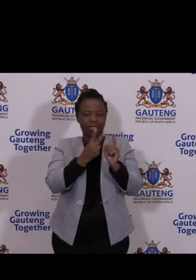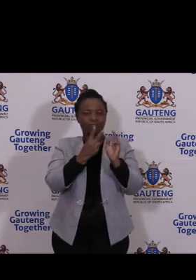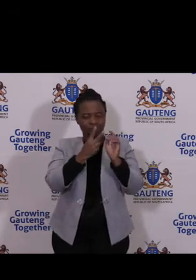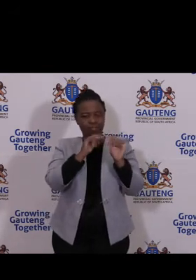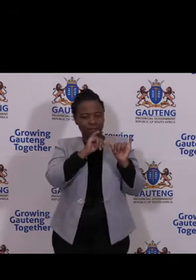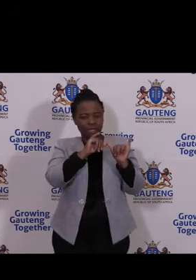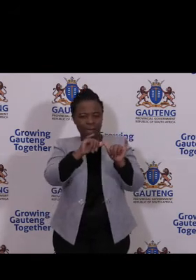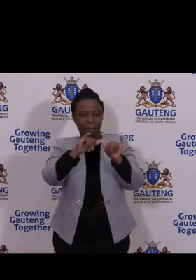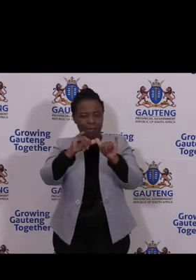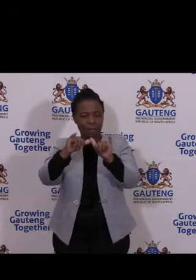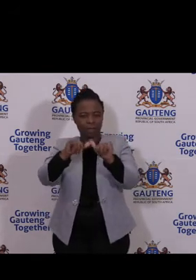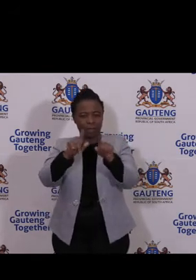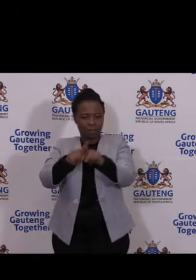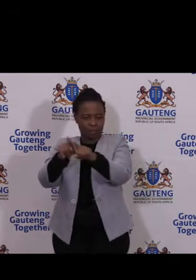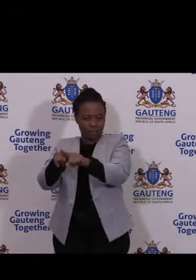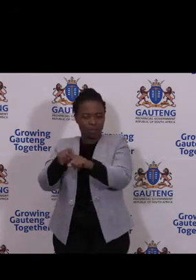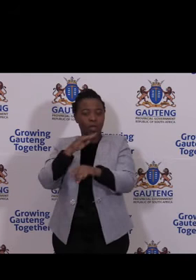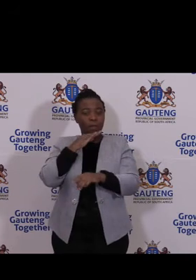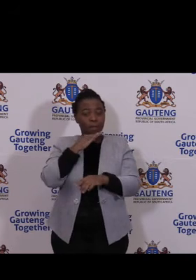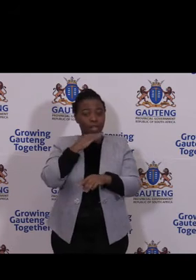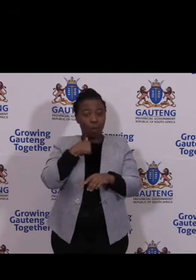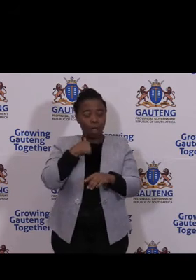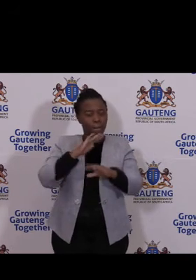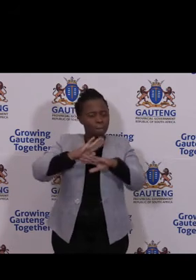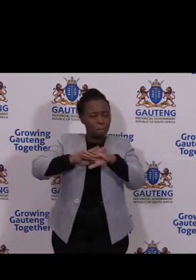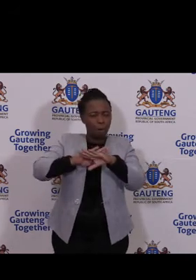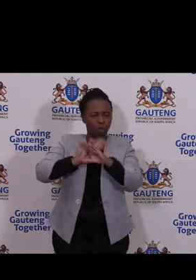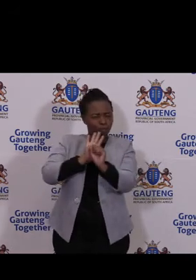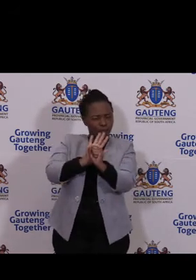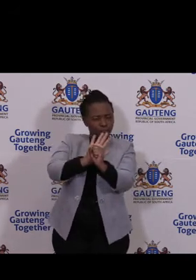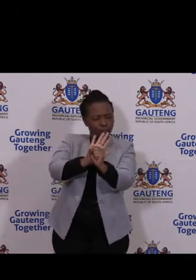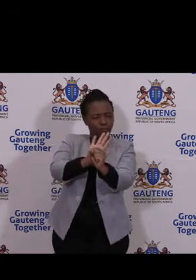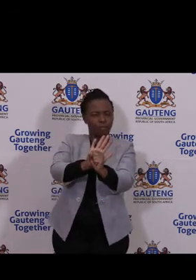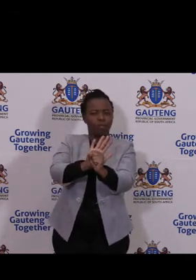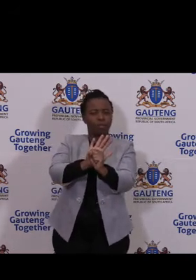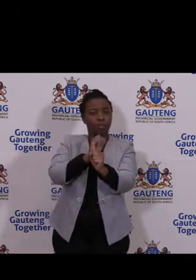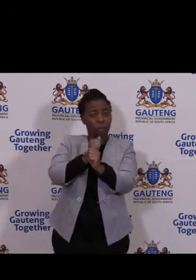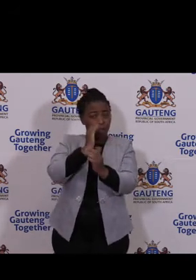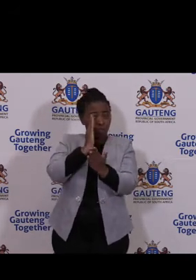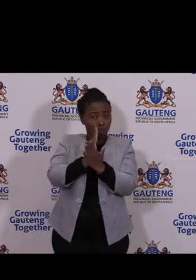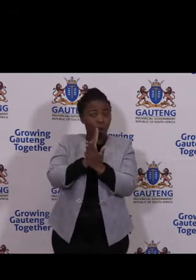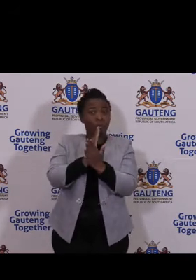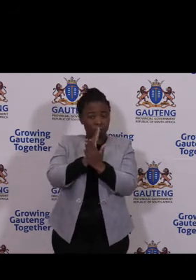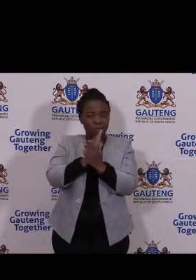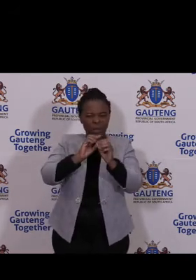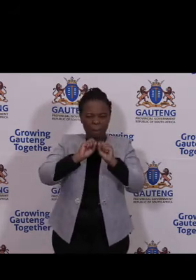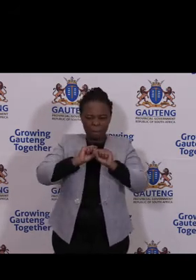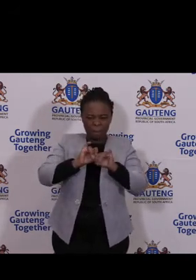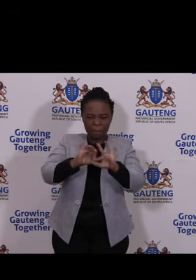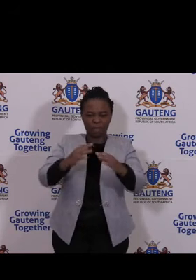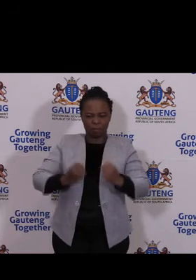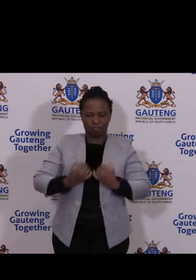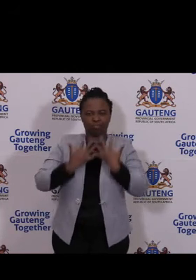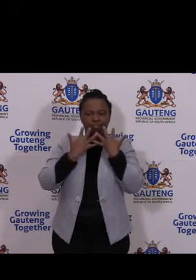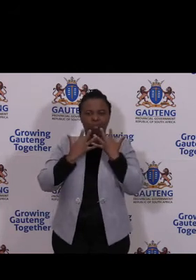And it just means that we must put more effort in making sure that we stop the transmission, we reduce the rate of